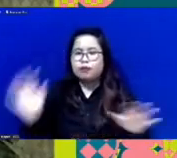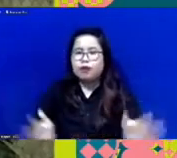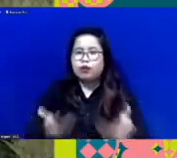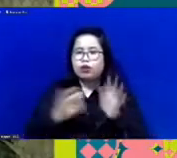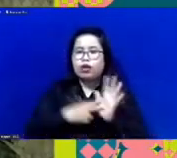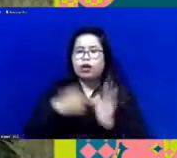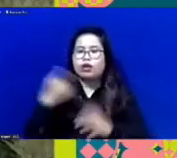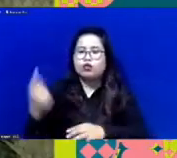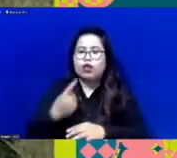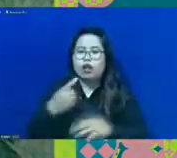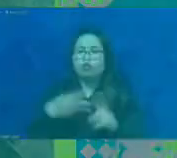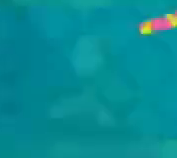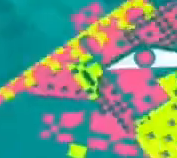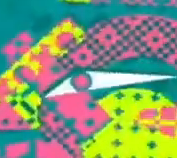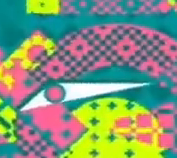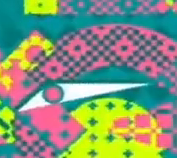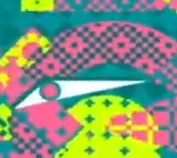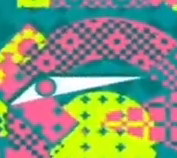Indonesia.